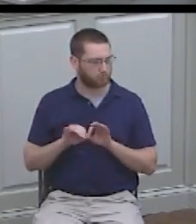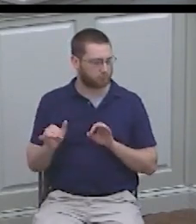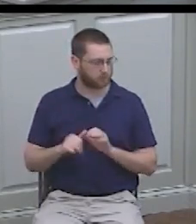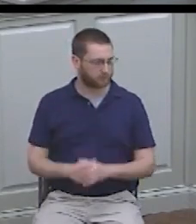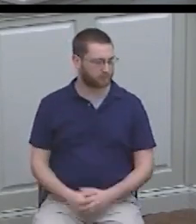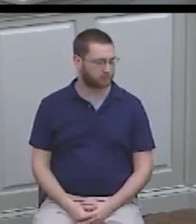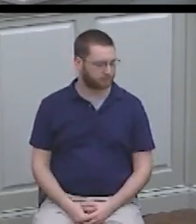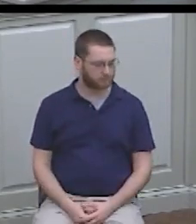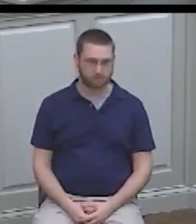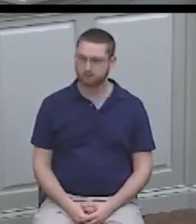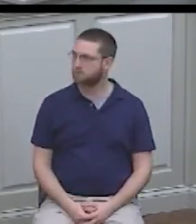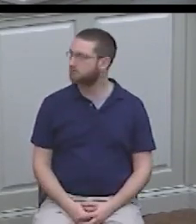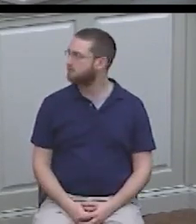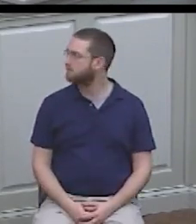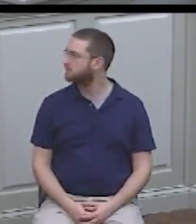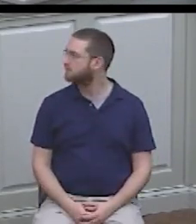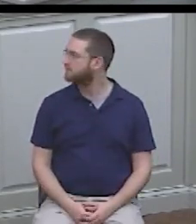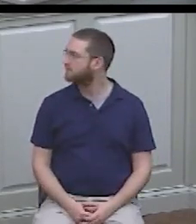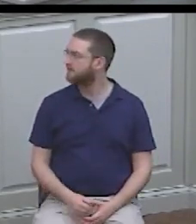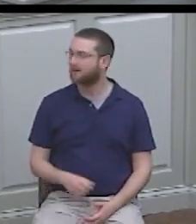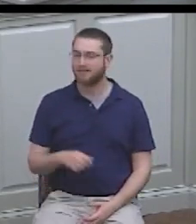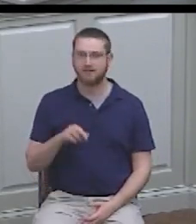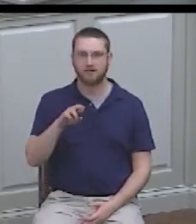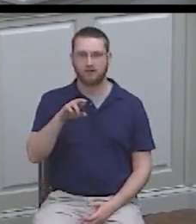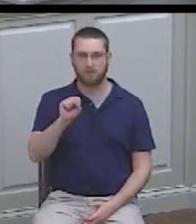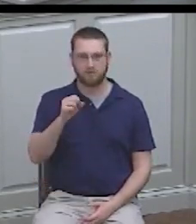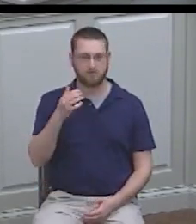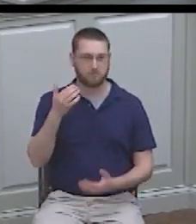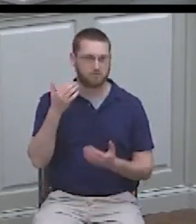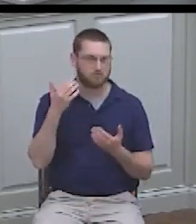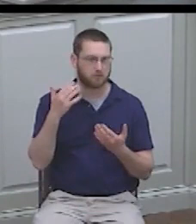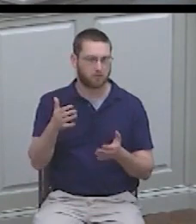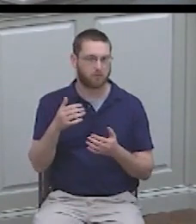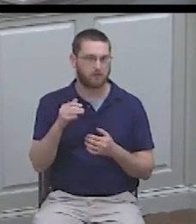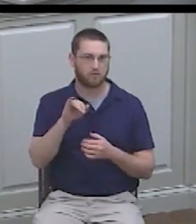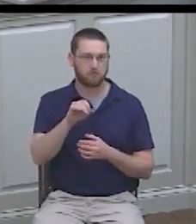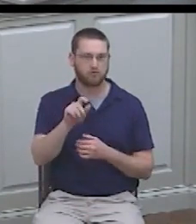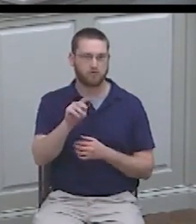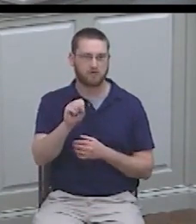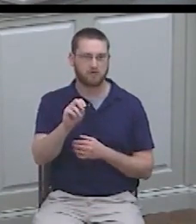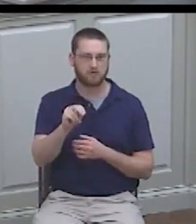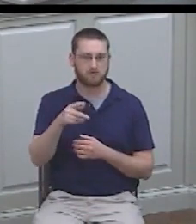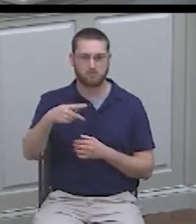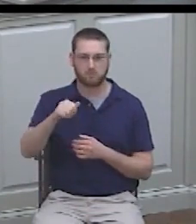So go to Jackson Park and play that beautiful 18 basket disc golf course there.